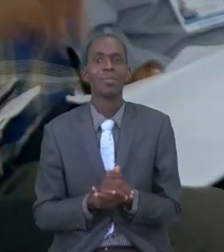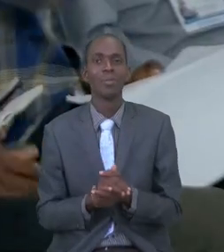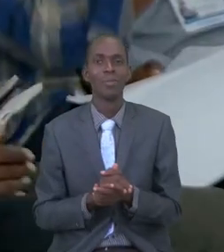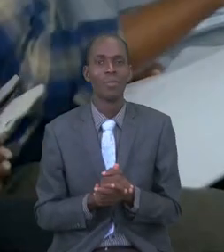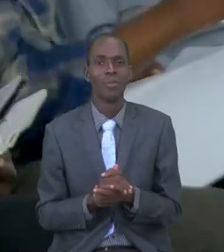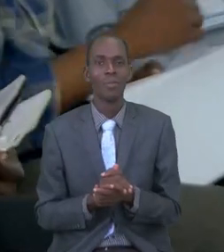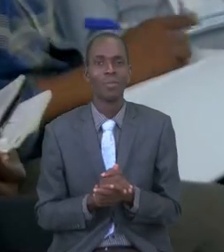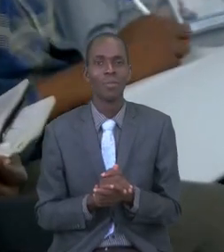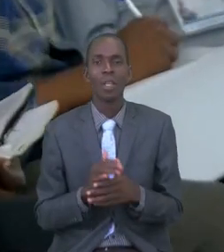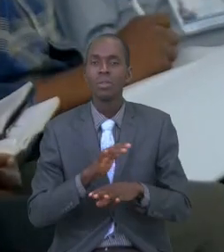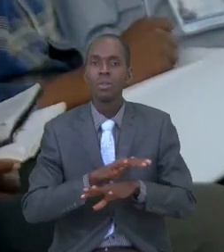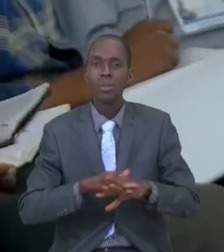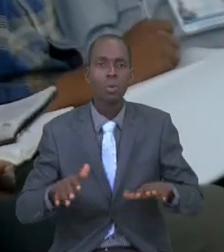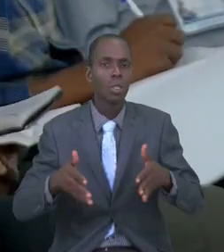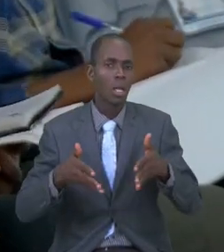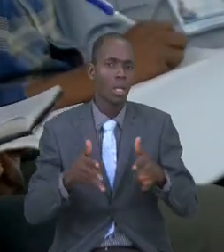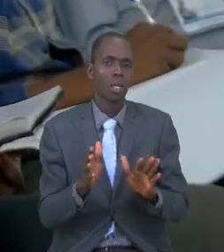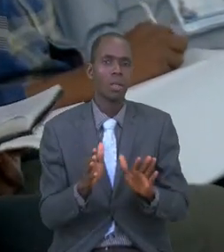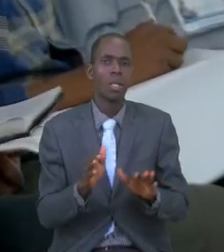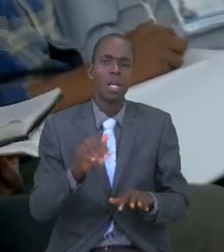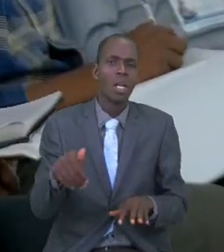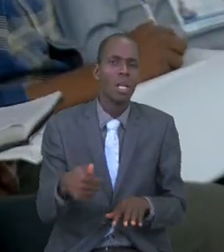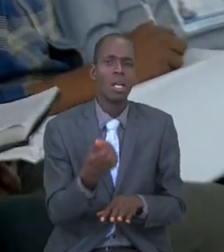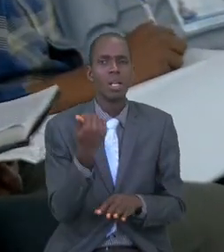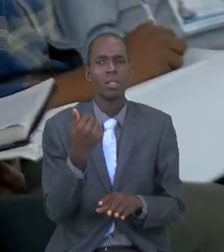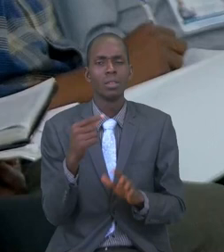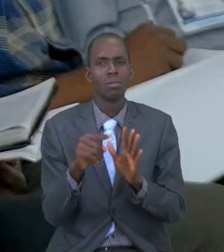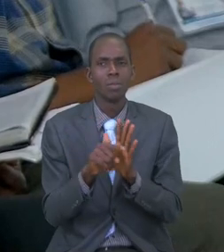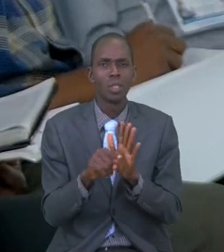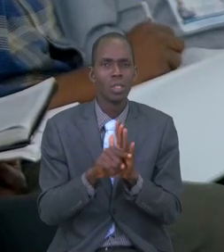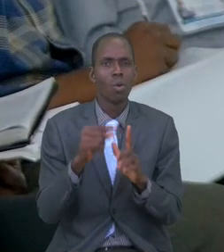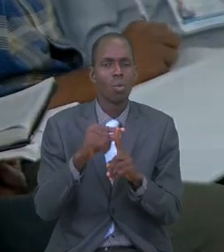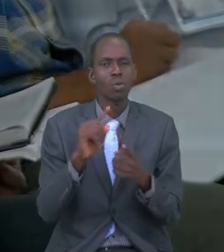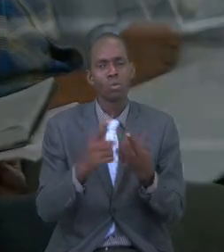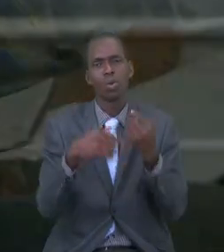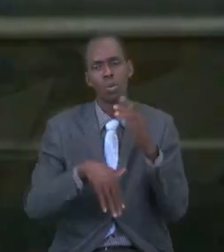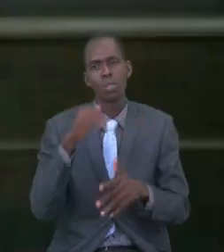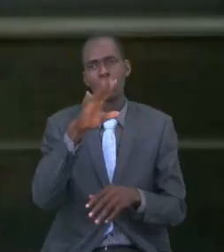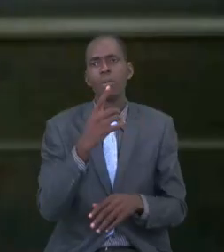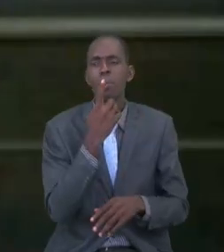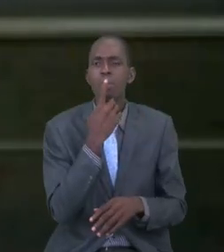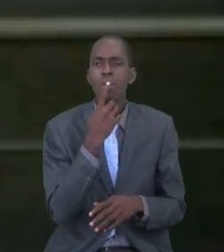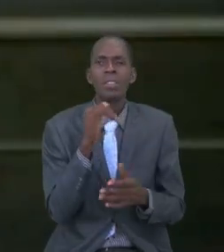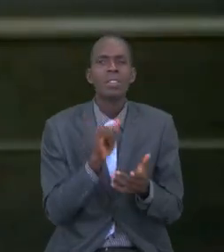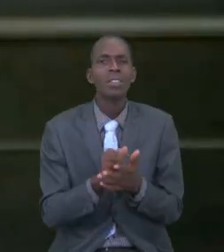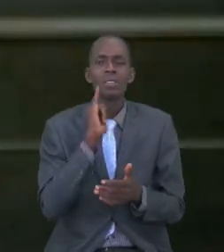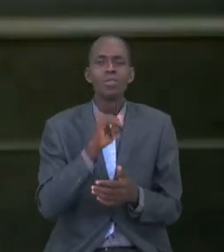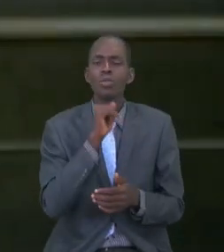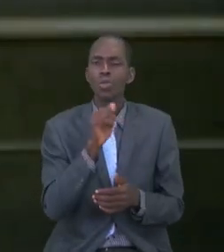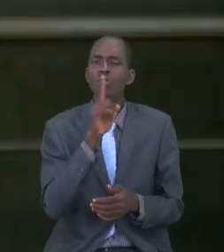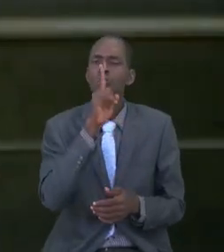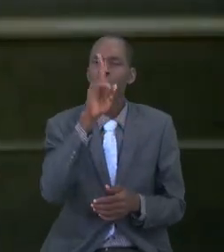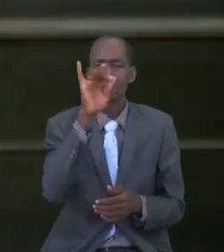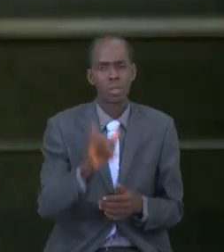Yeah. Don't allow any word to come out of your mouth that is not really true,